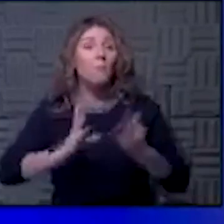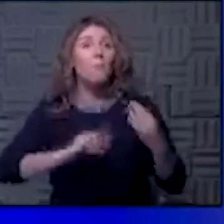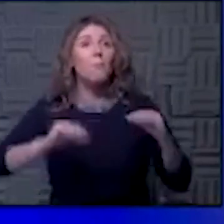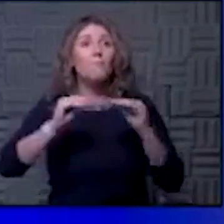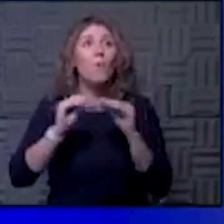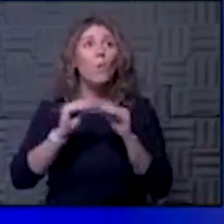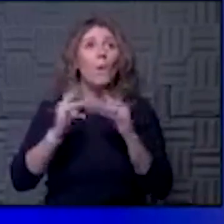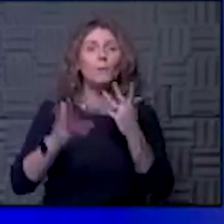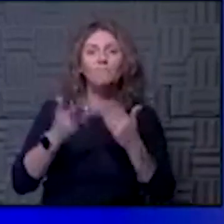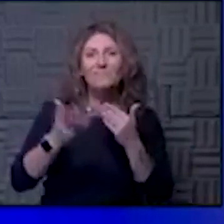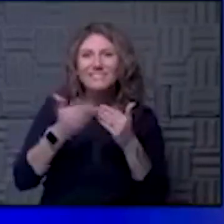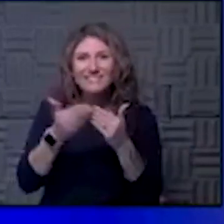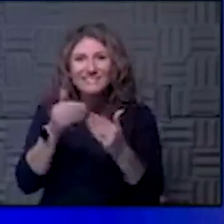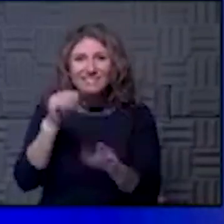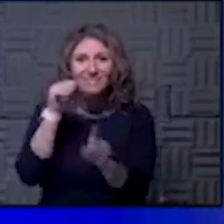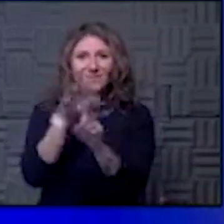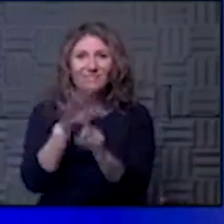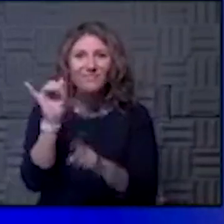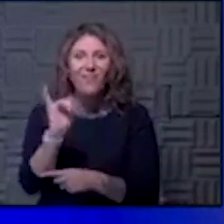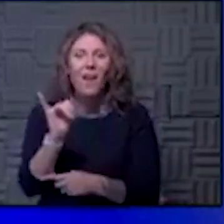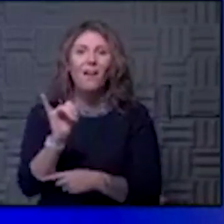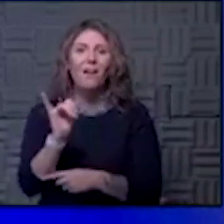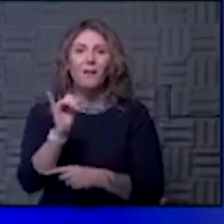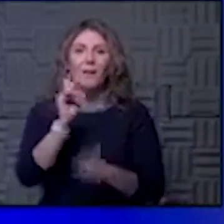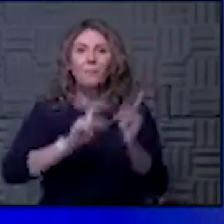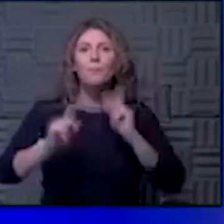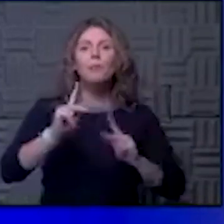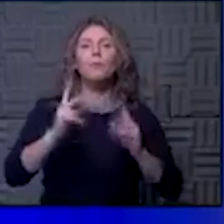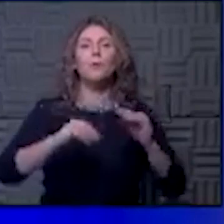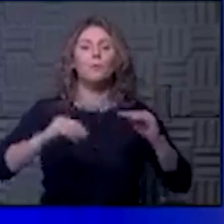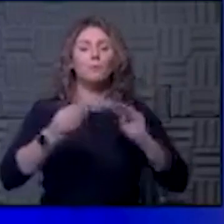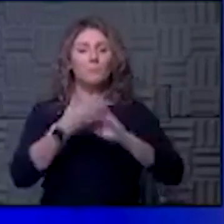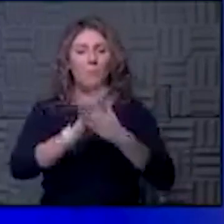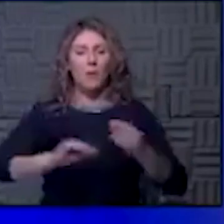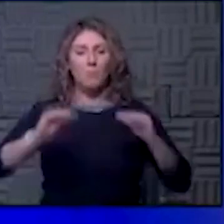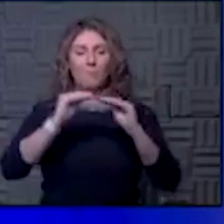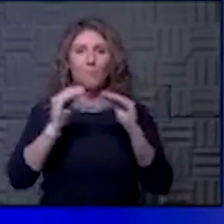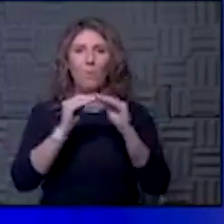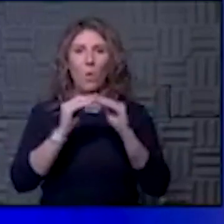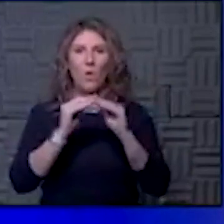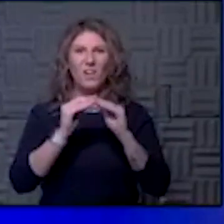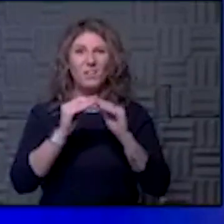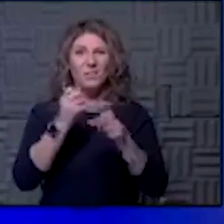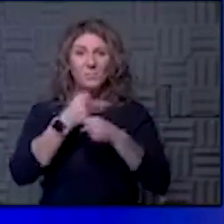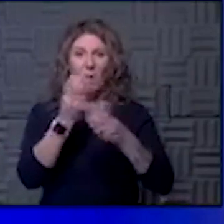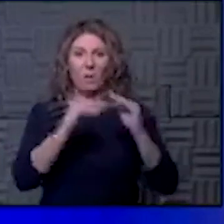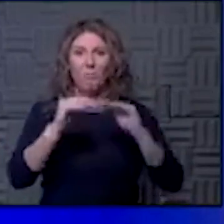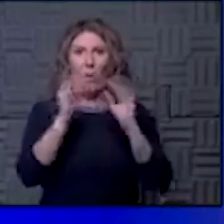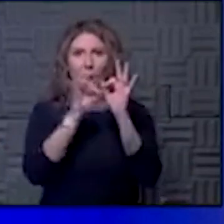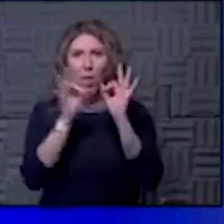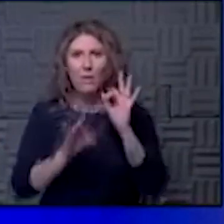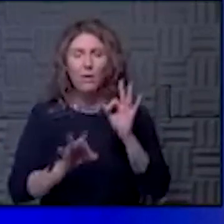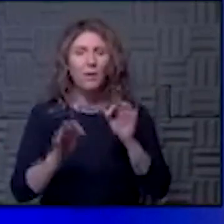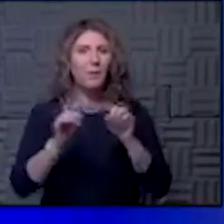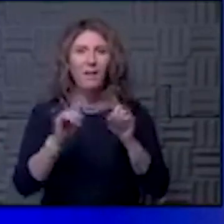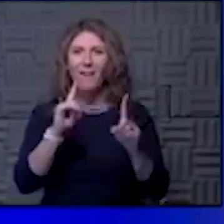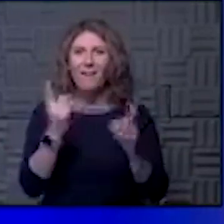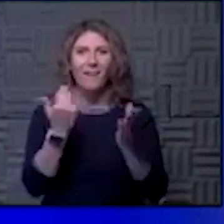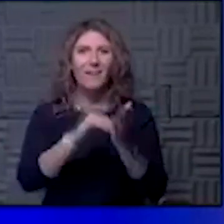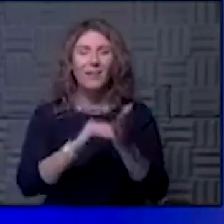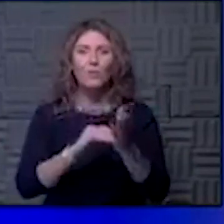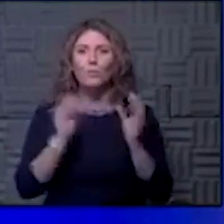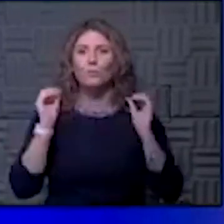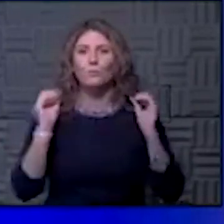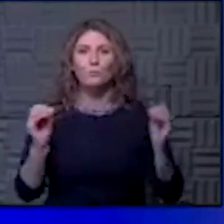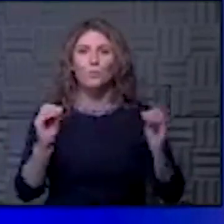more easy to infect people, became more easy to reproduce more. But again, there is no clinically